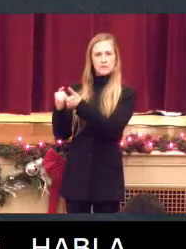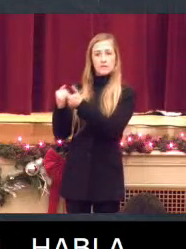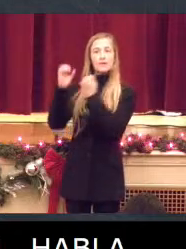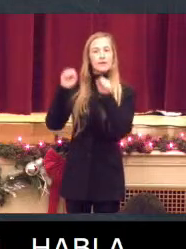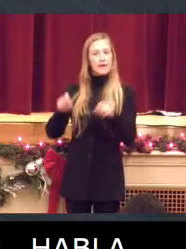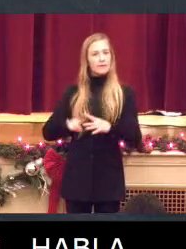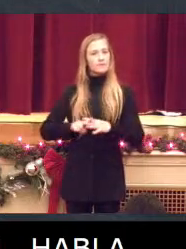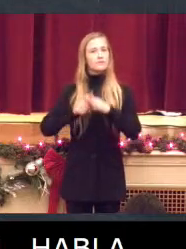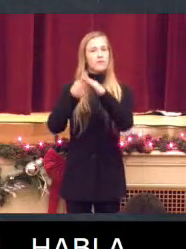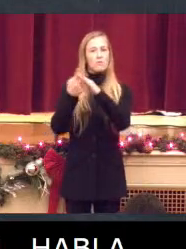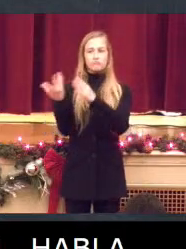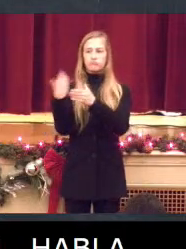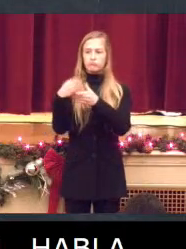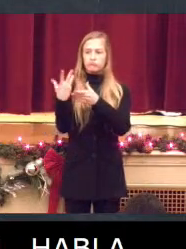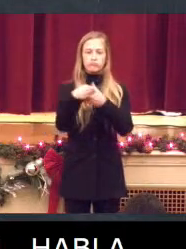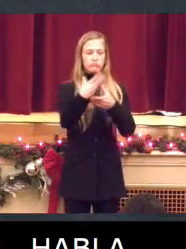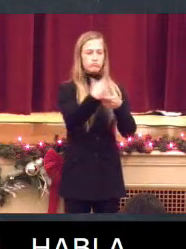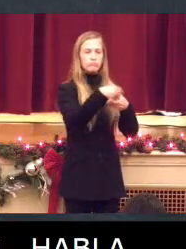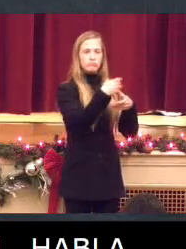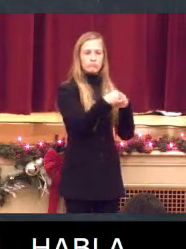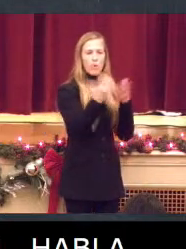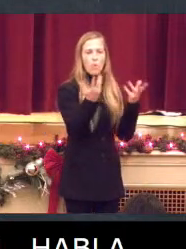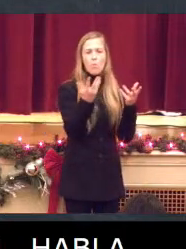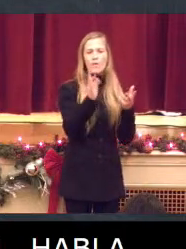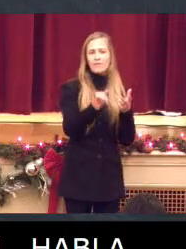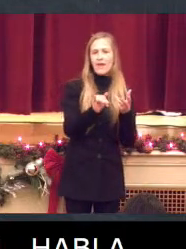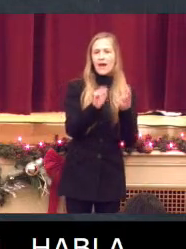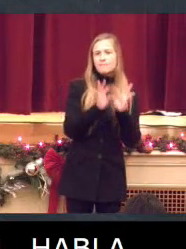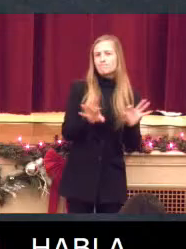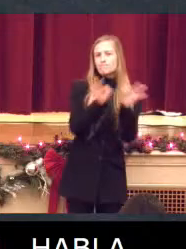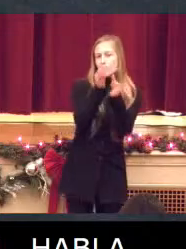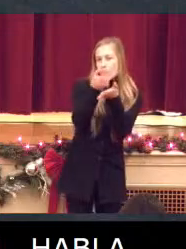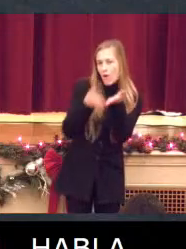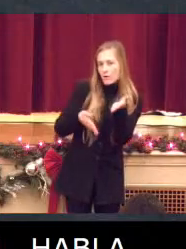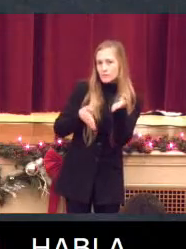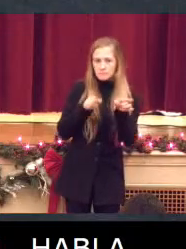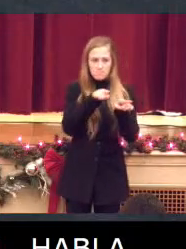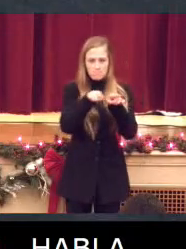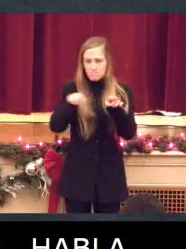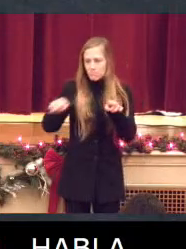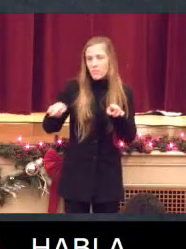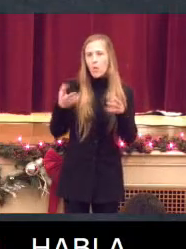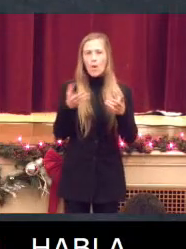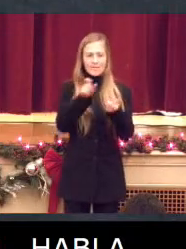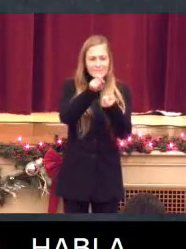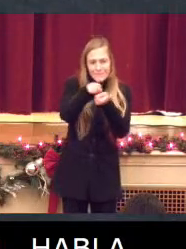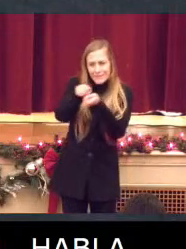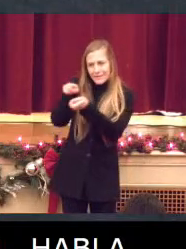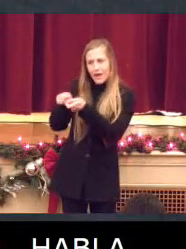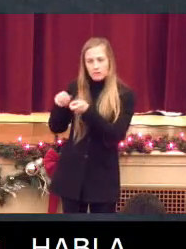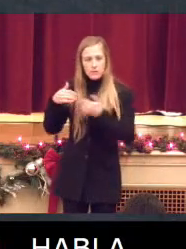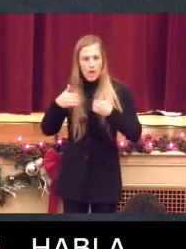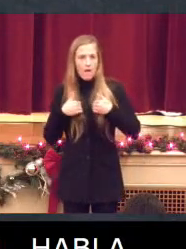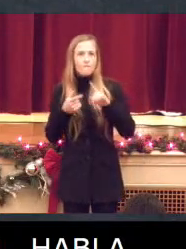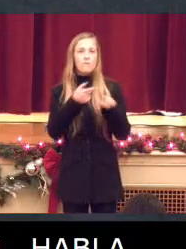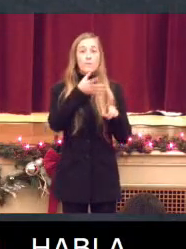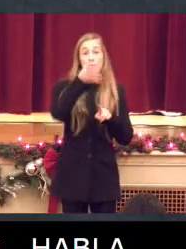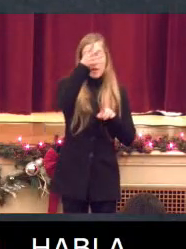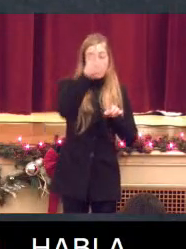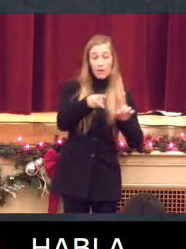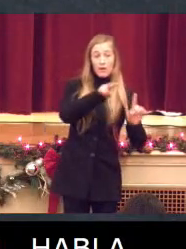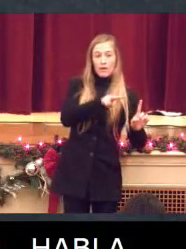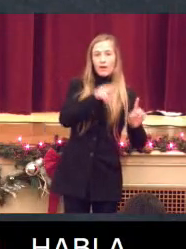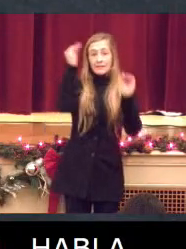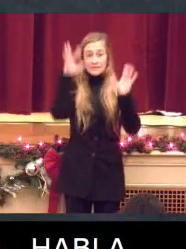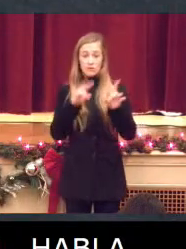start to think through. What are those critical pieces? What are those details from the parent perspective, the